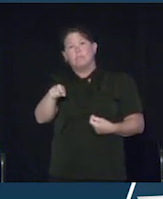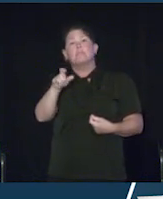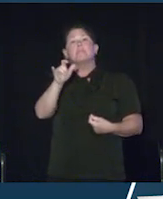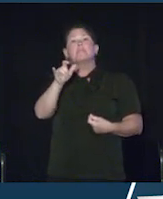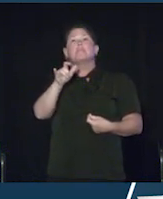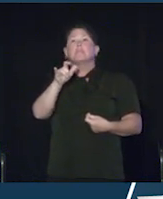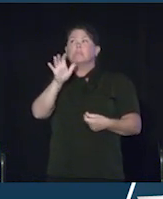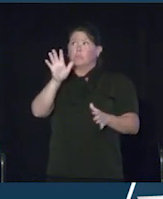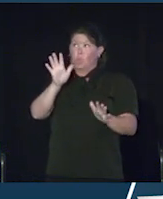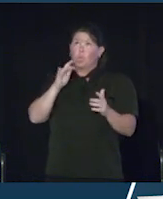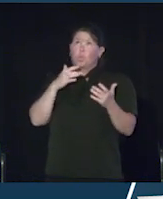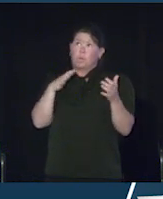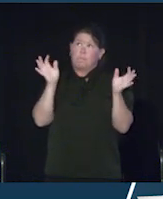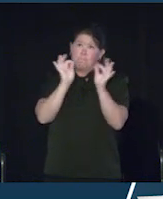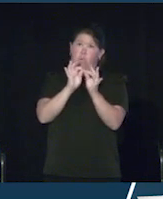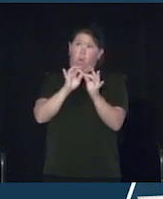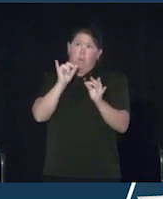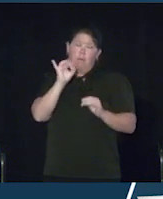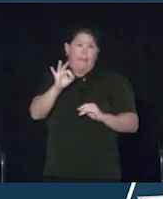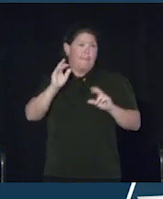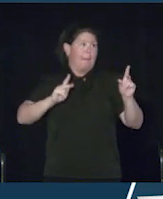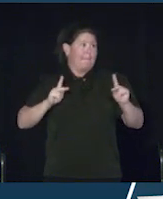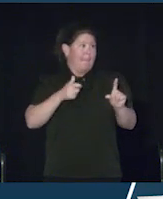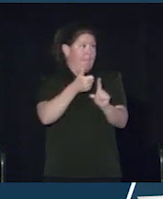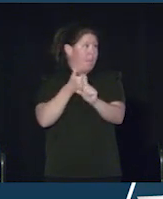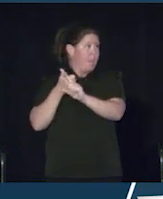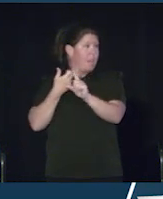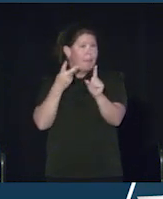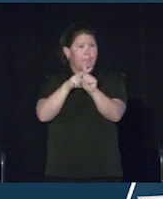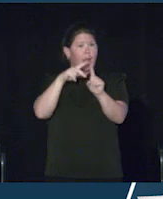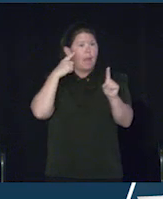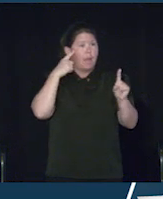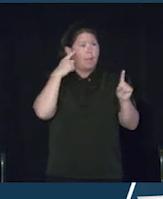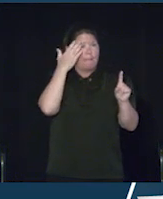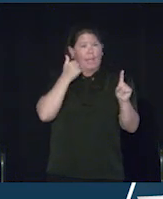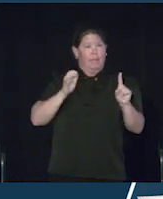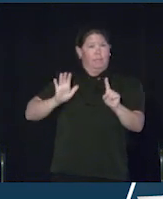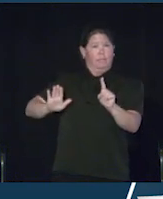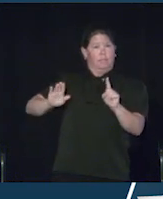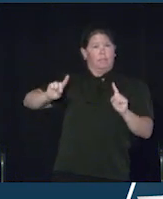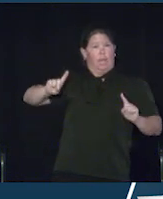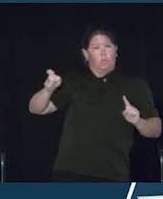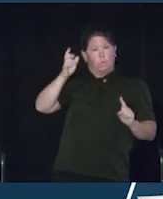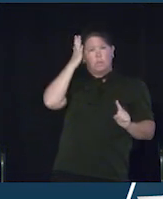for individuals who are applying under autism.